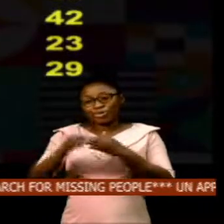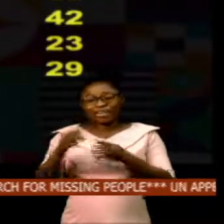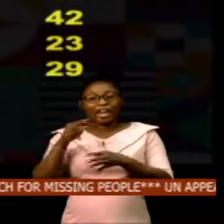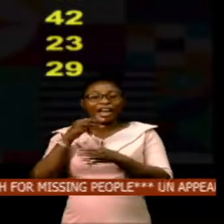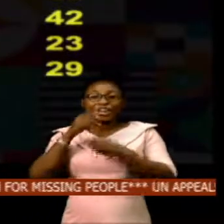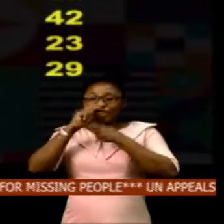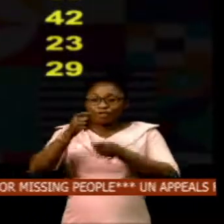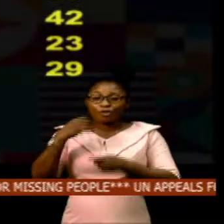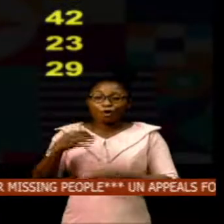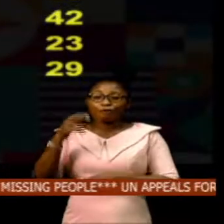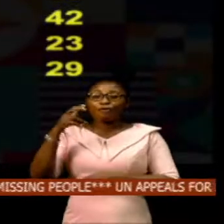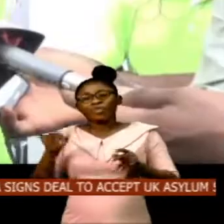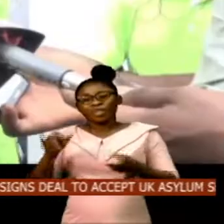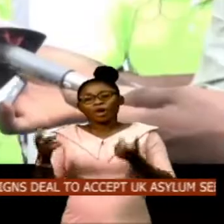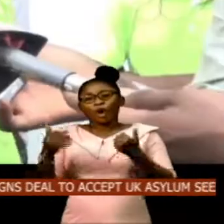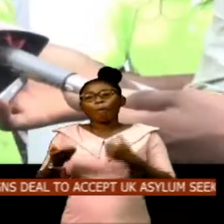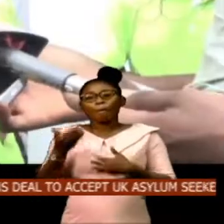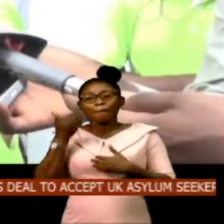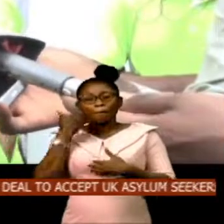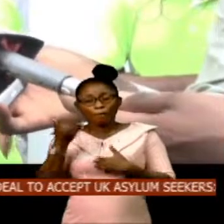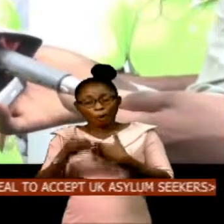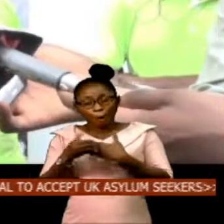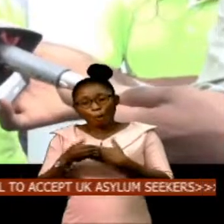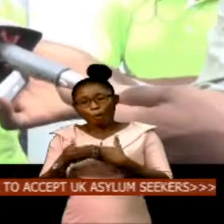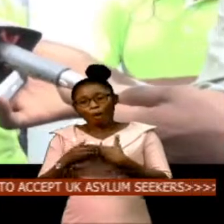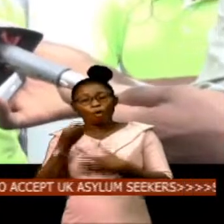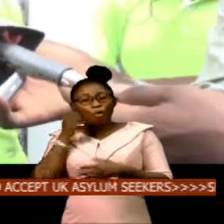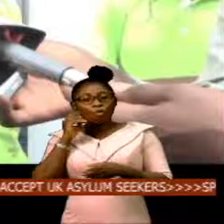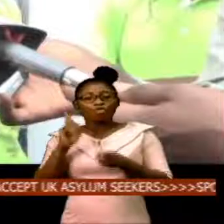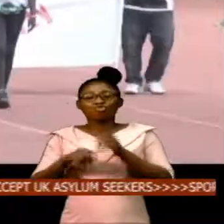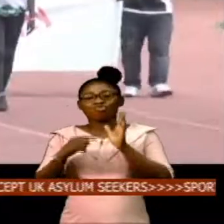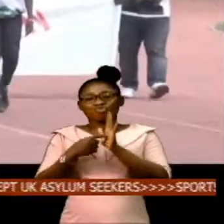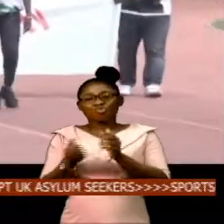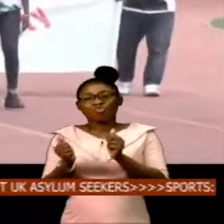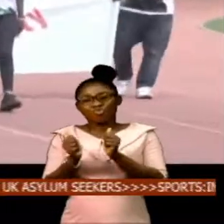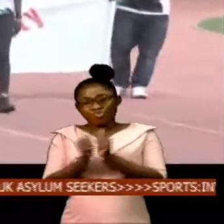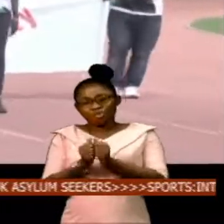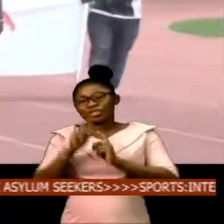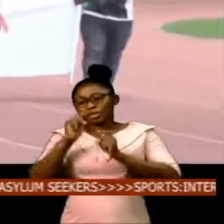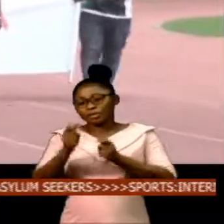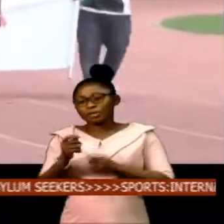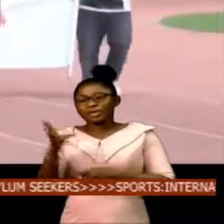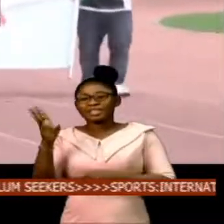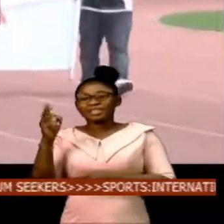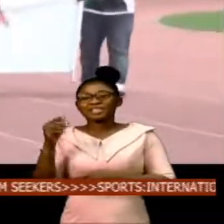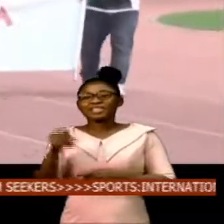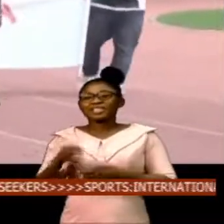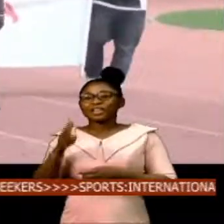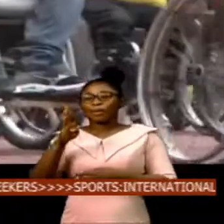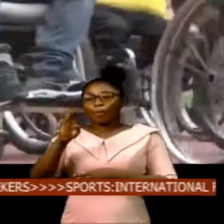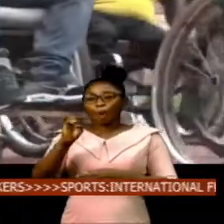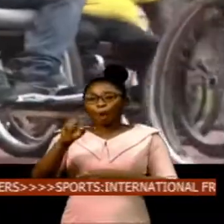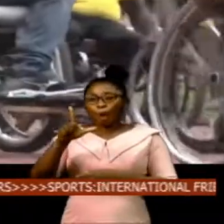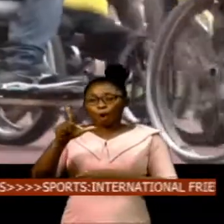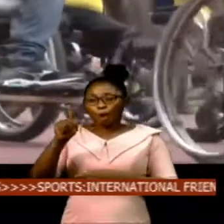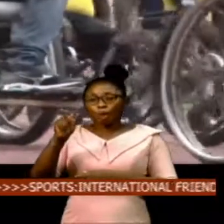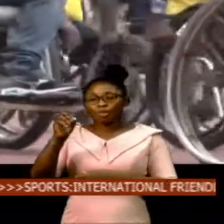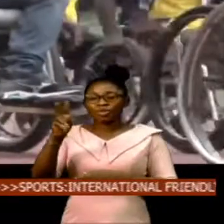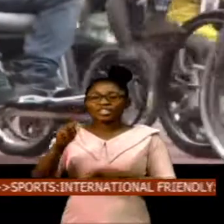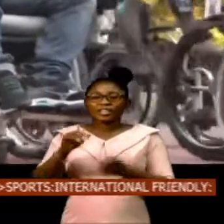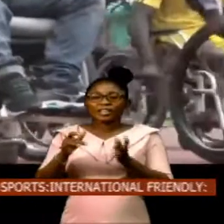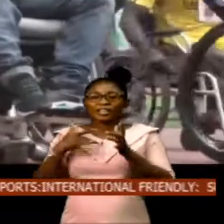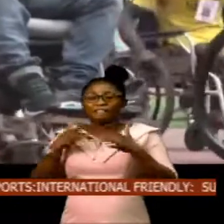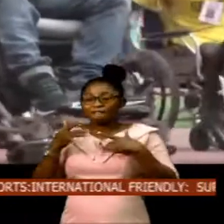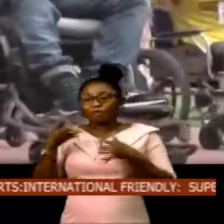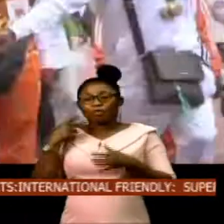comprising 31 gold, 30 silver. To make us proud, at least to show or showcase us. 15 sporting events were competed for in the